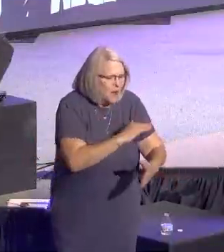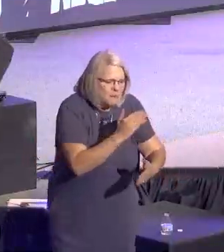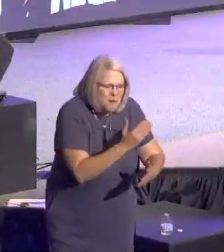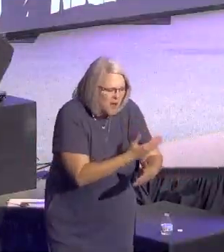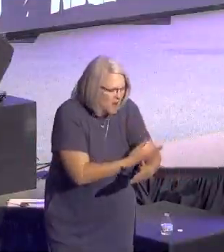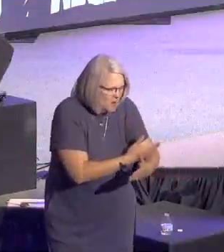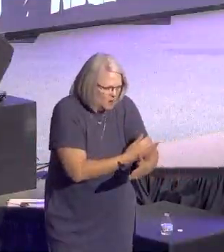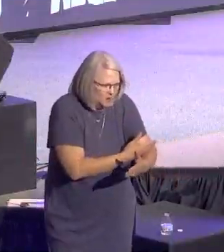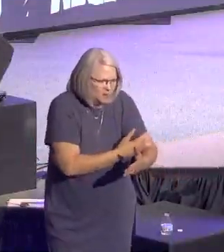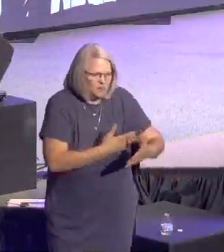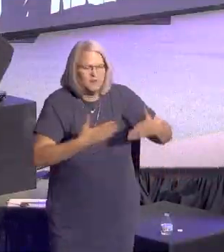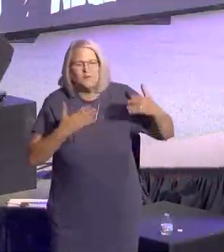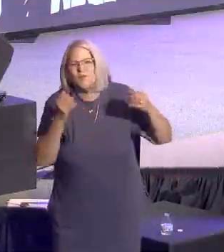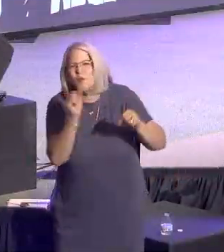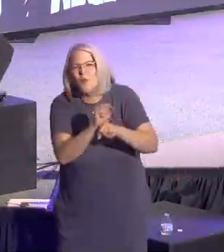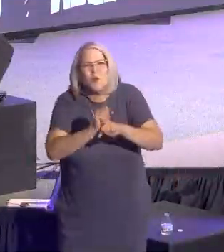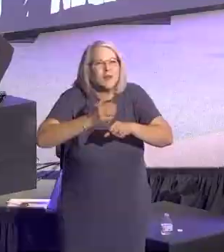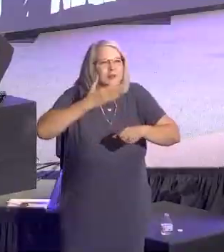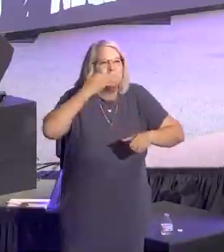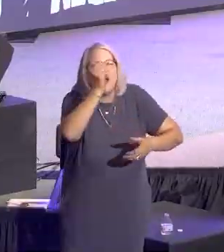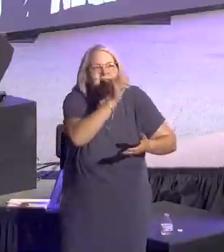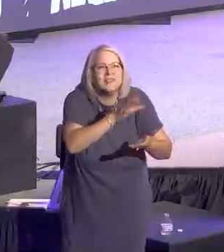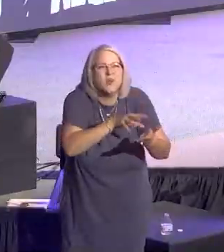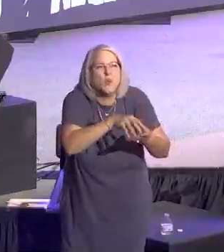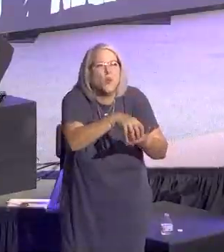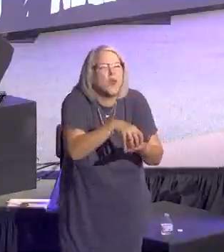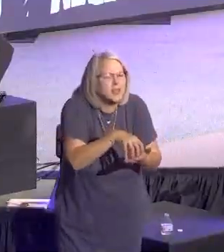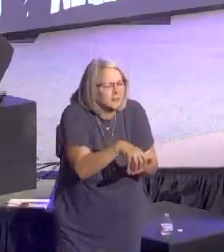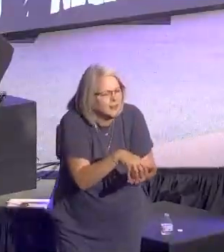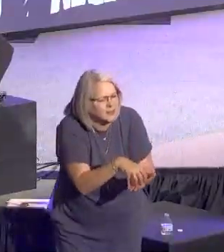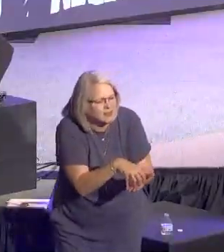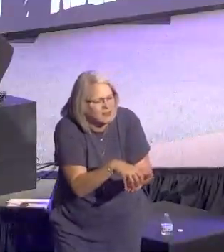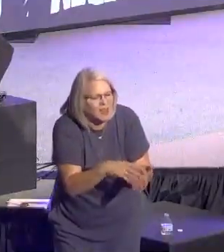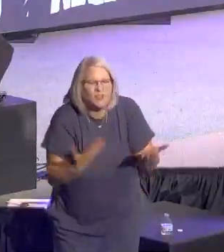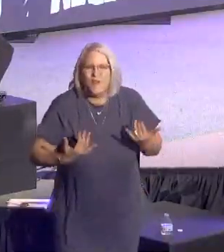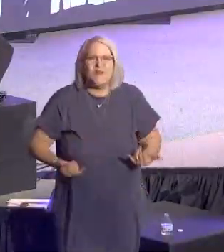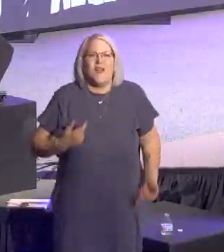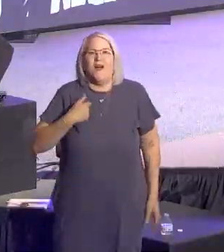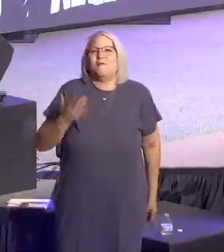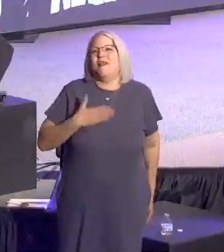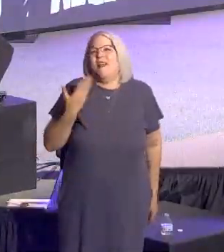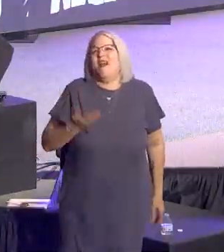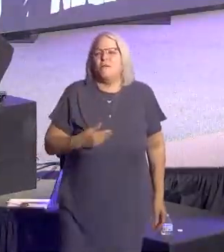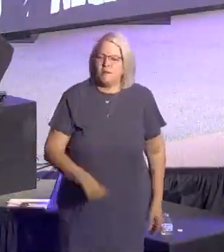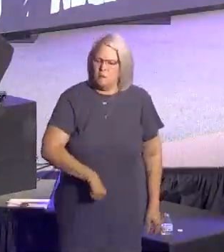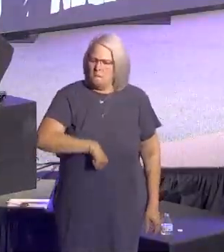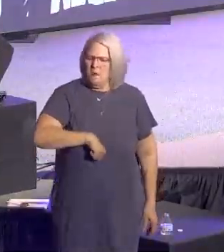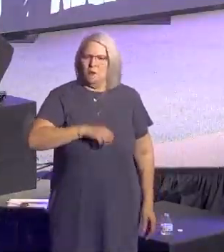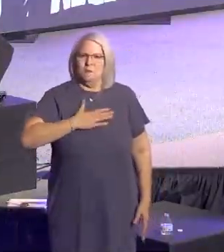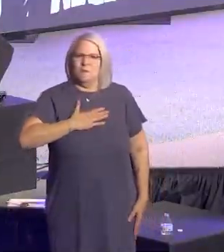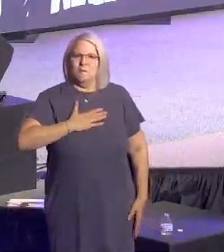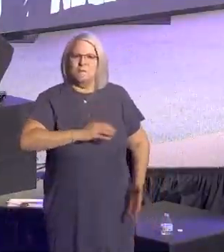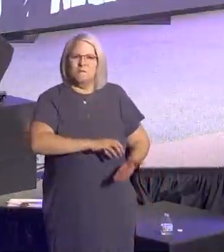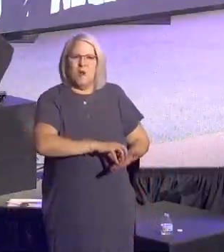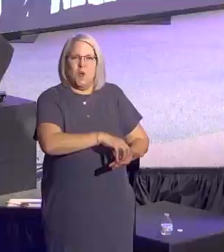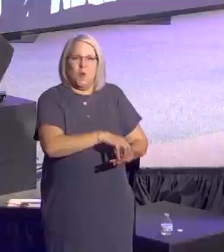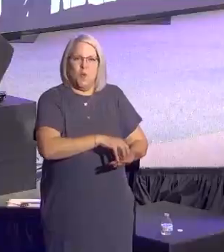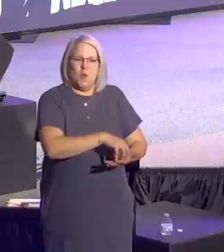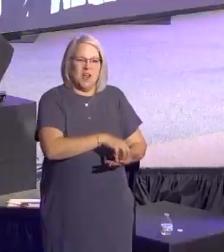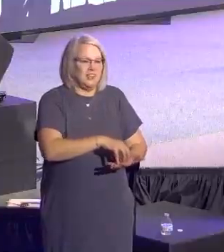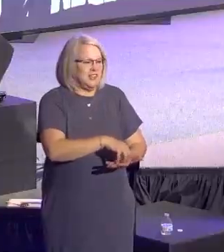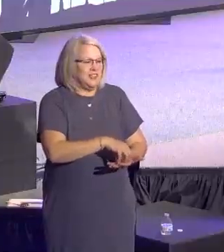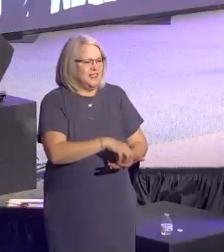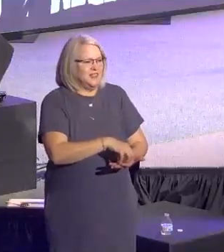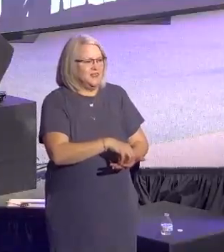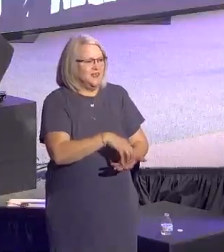power works best in weakness. So now I am glad to boast about my weaknesses. Anybody here able to